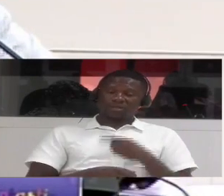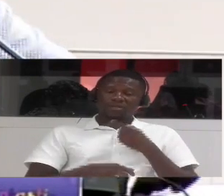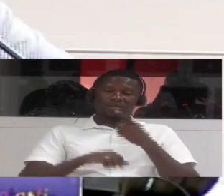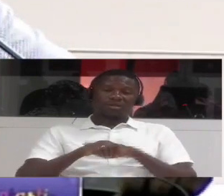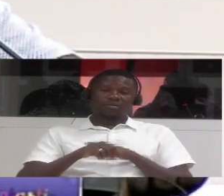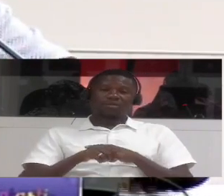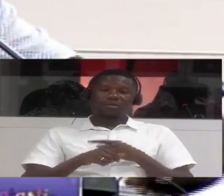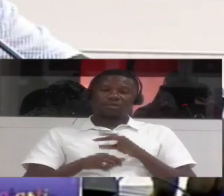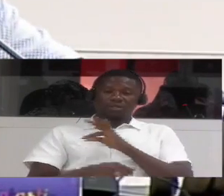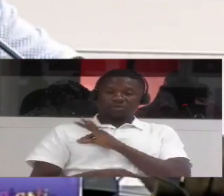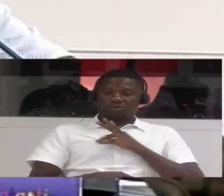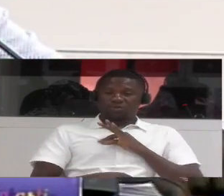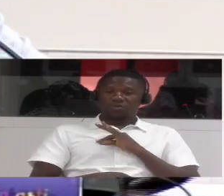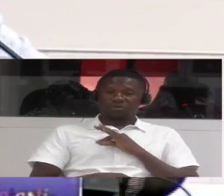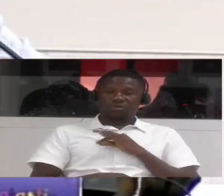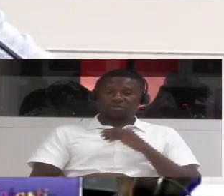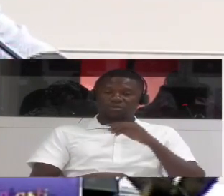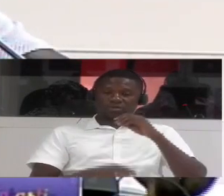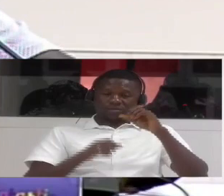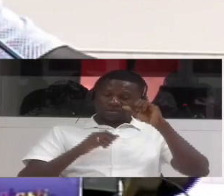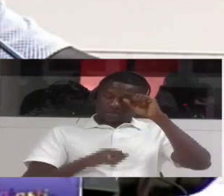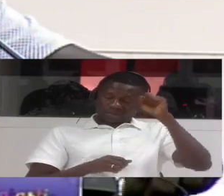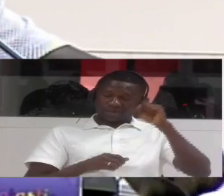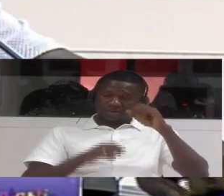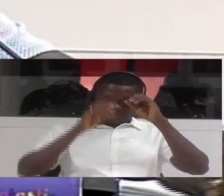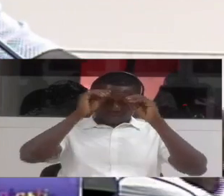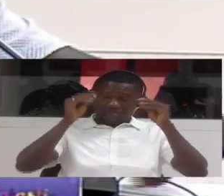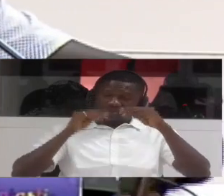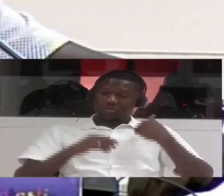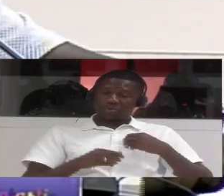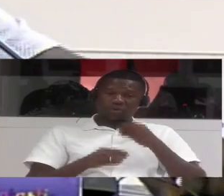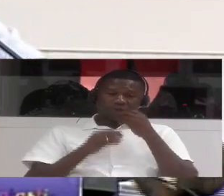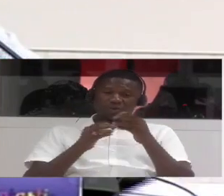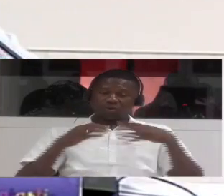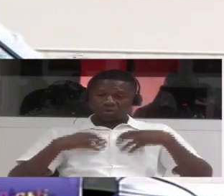the tourism authorities were complaining that a lot of